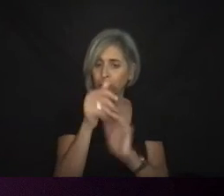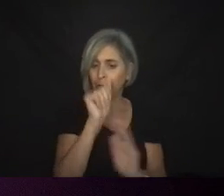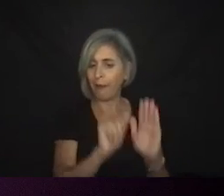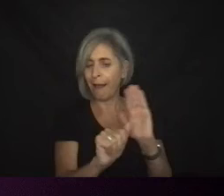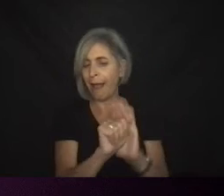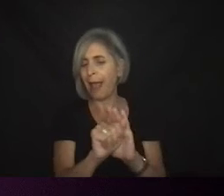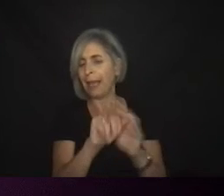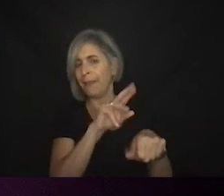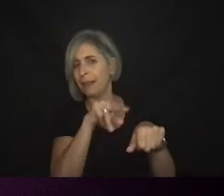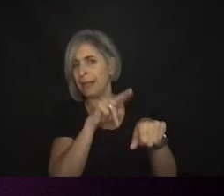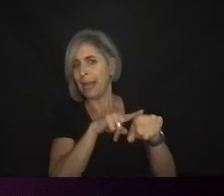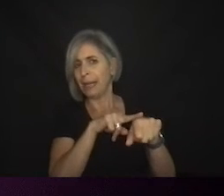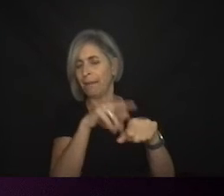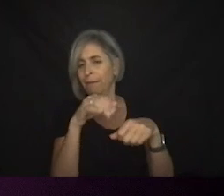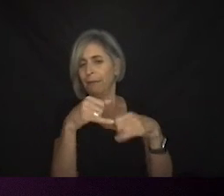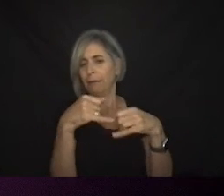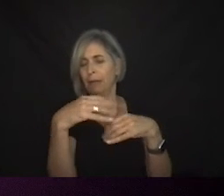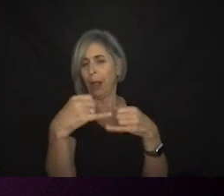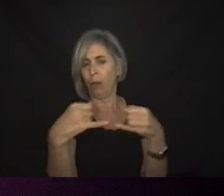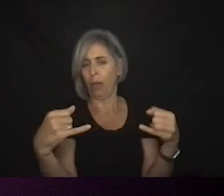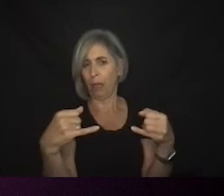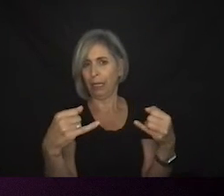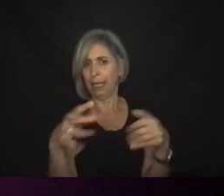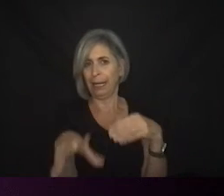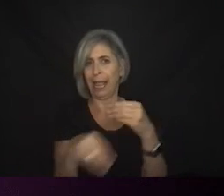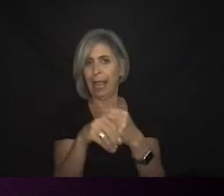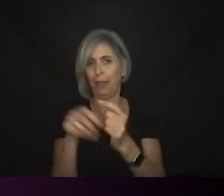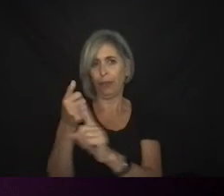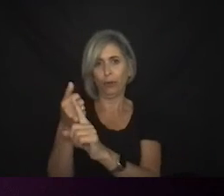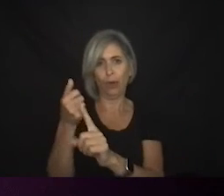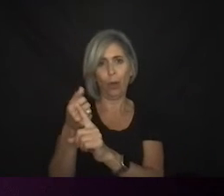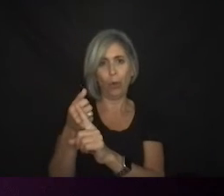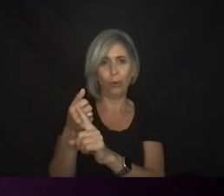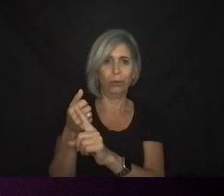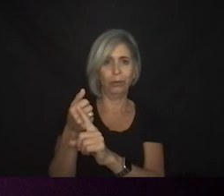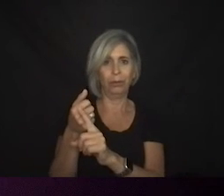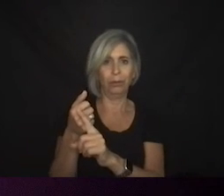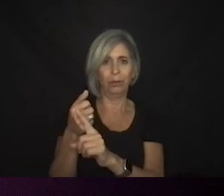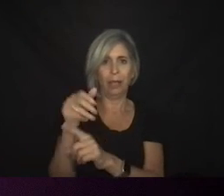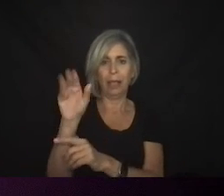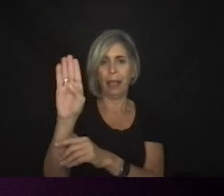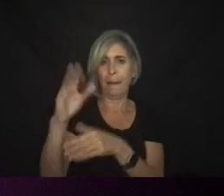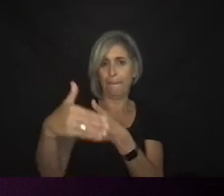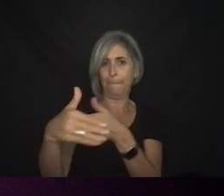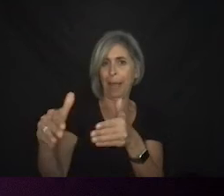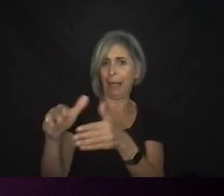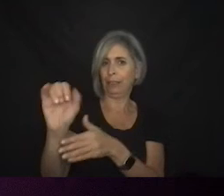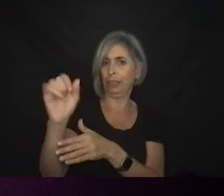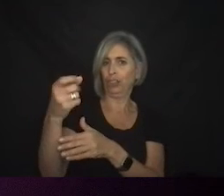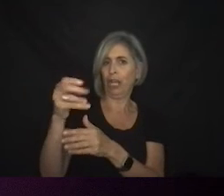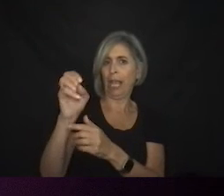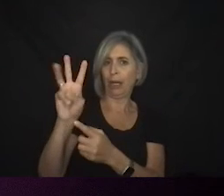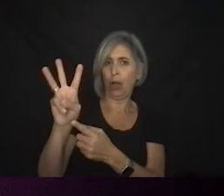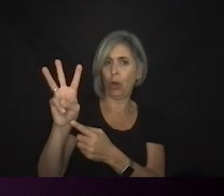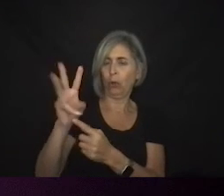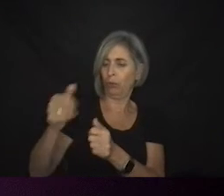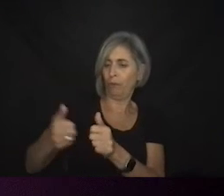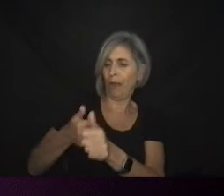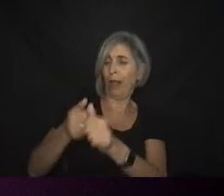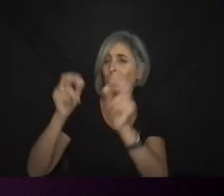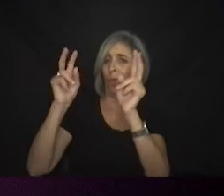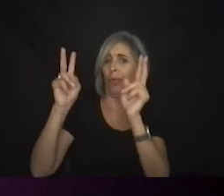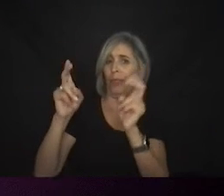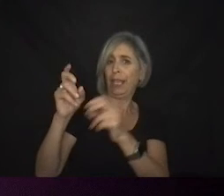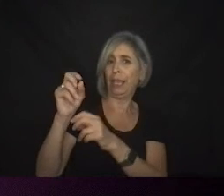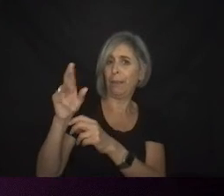native outline and put their own box shadow to like make the style follow their theme or their